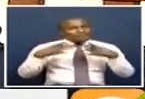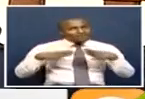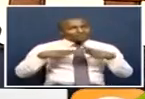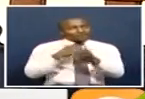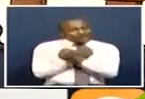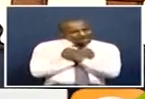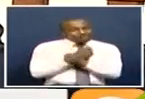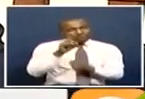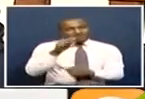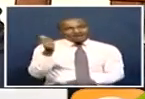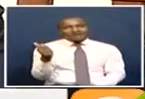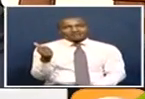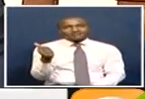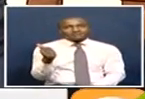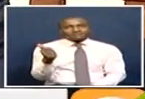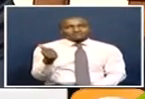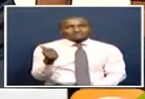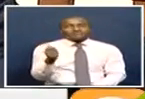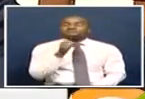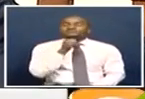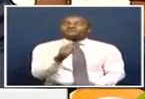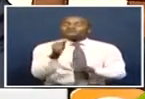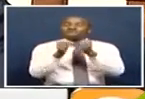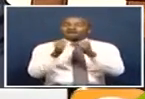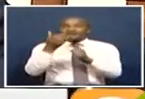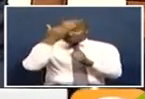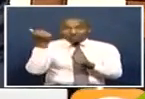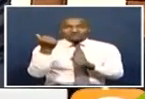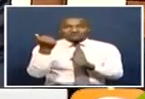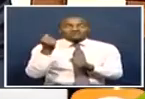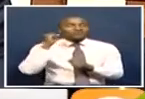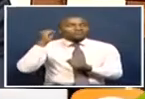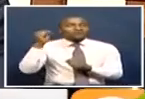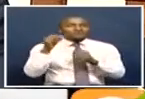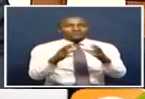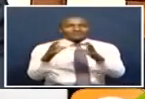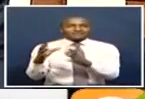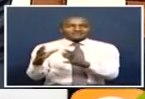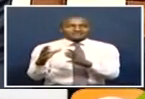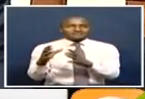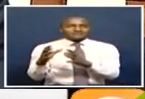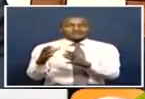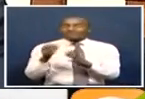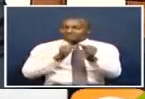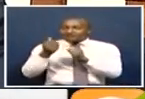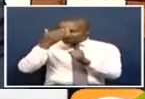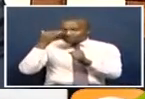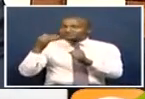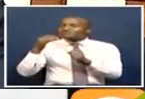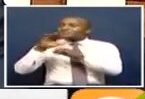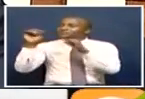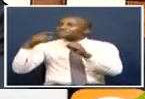one another. Don't fight because of the political parties or because of presidential